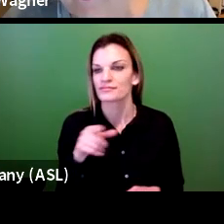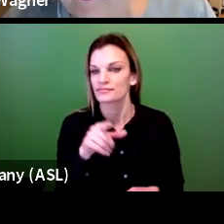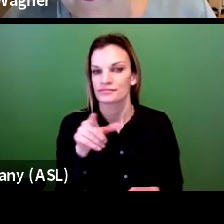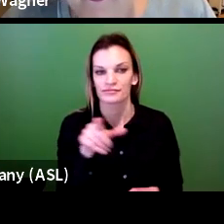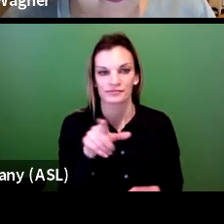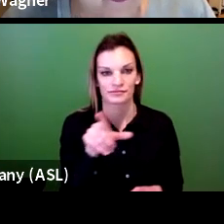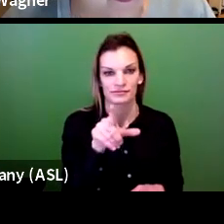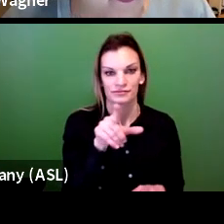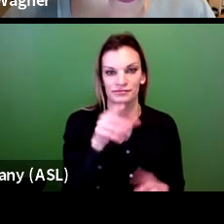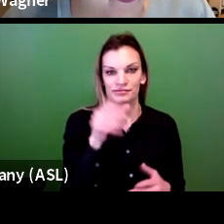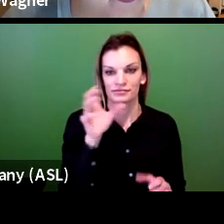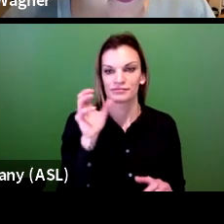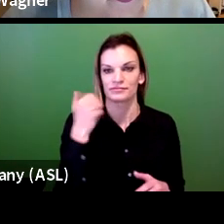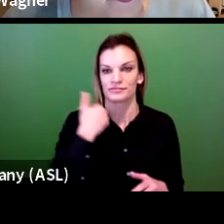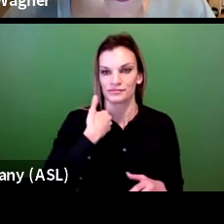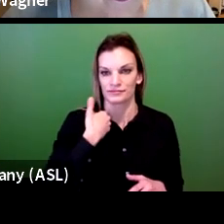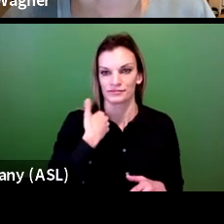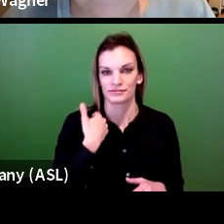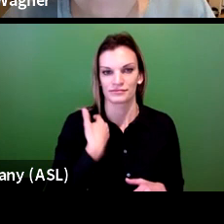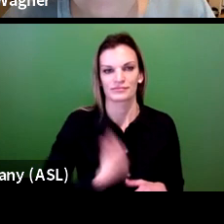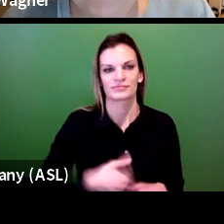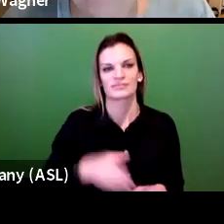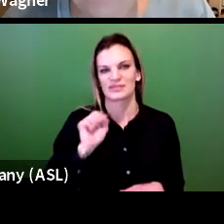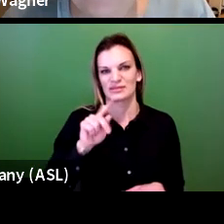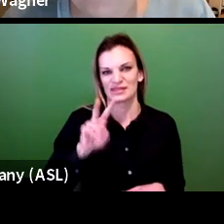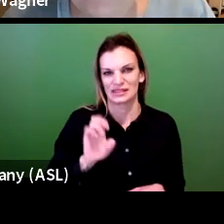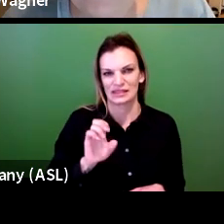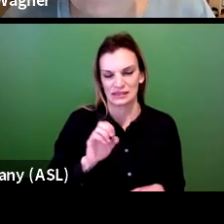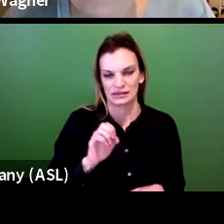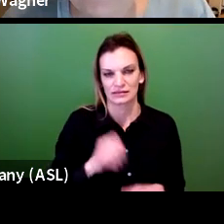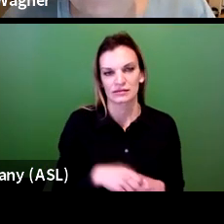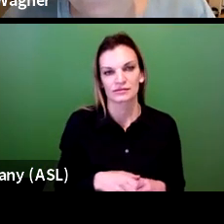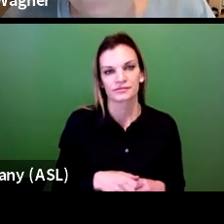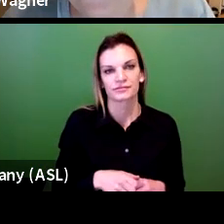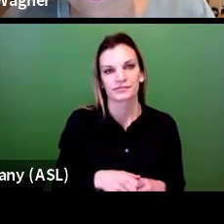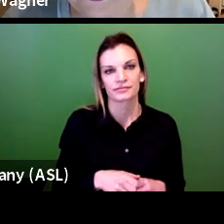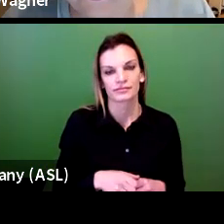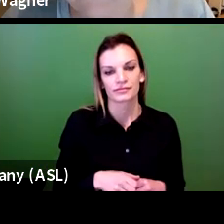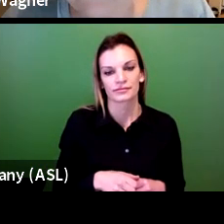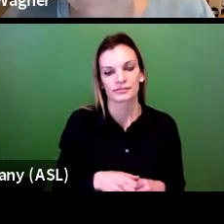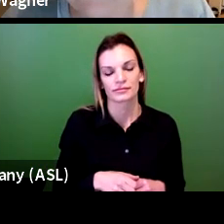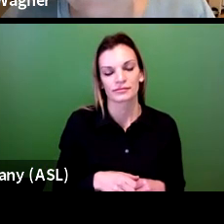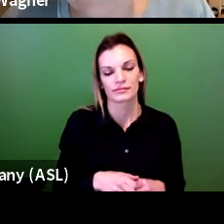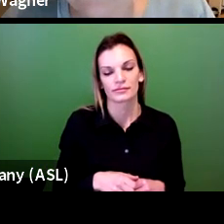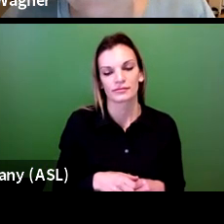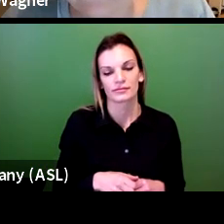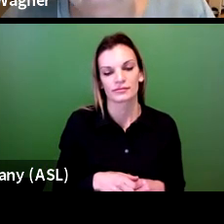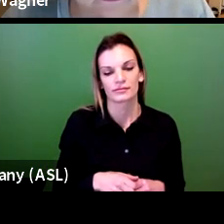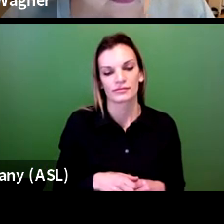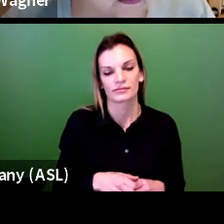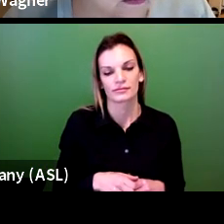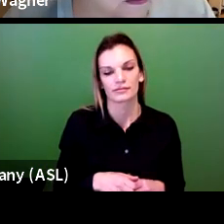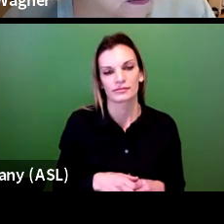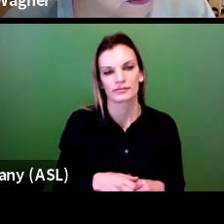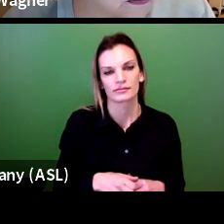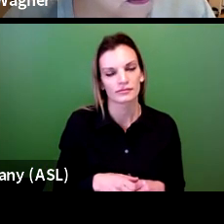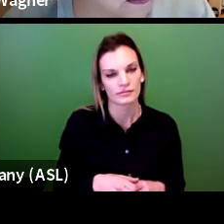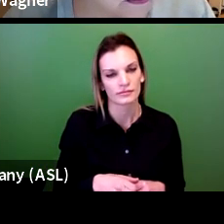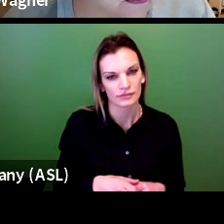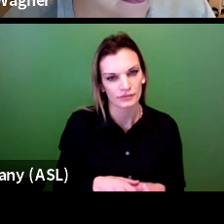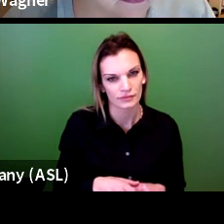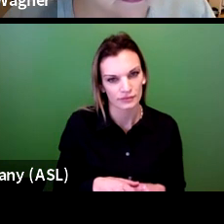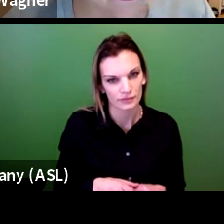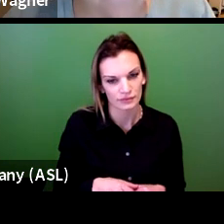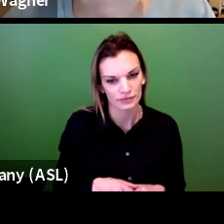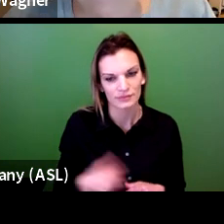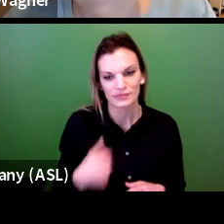Tom, excuse me, I don't have a question, but having I never litigated a Open Meetings Act,